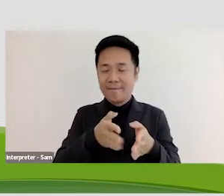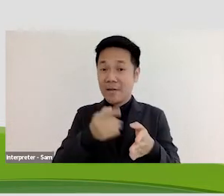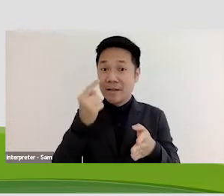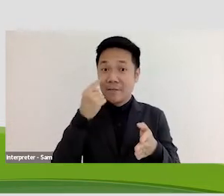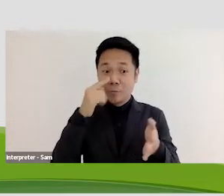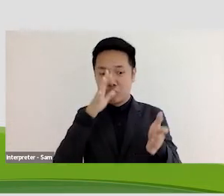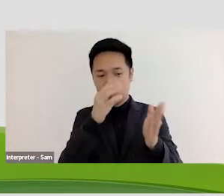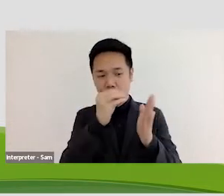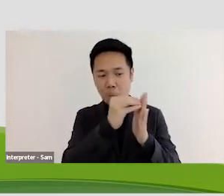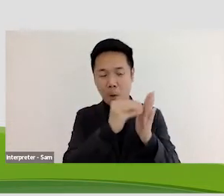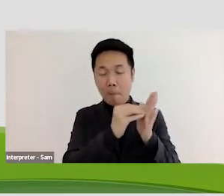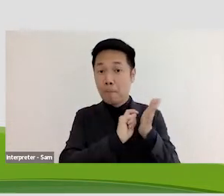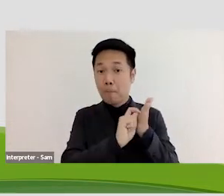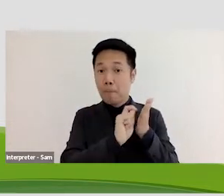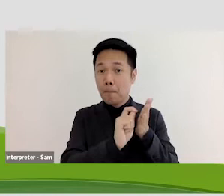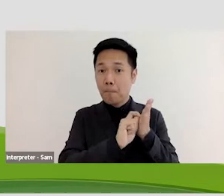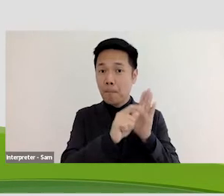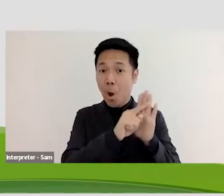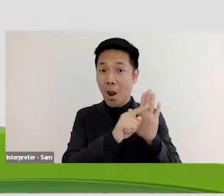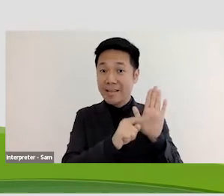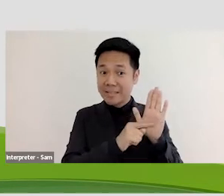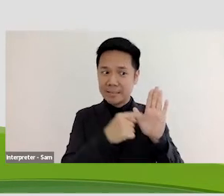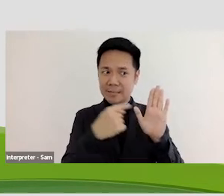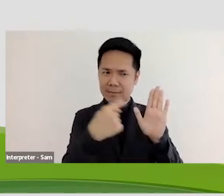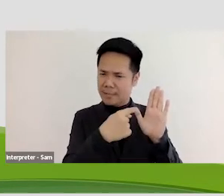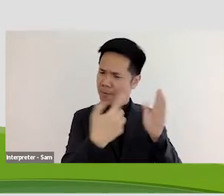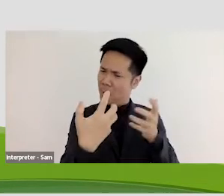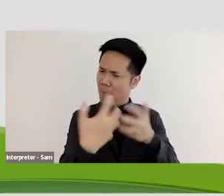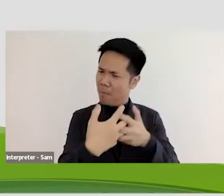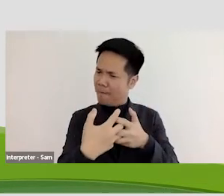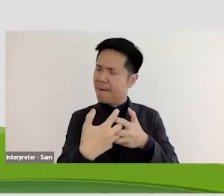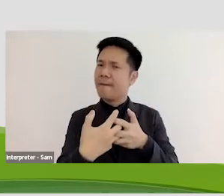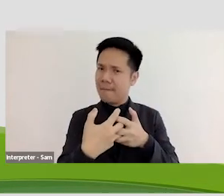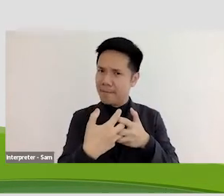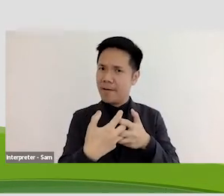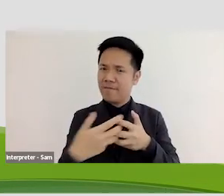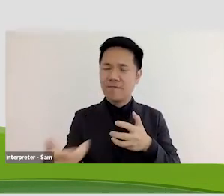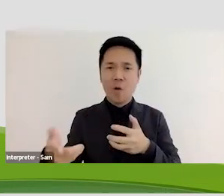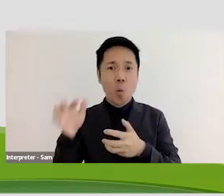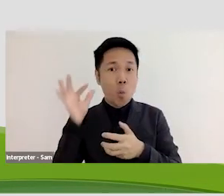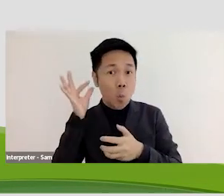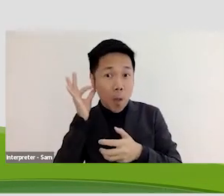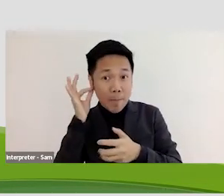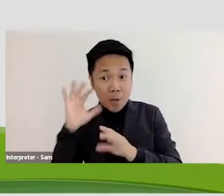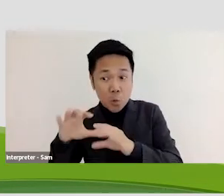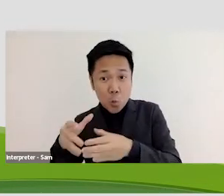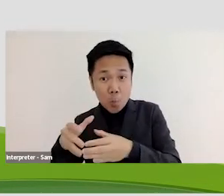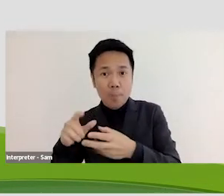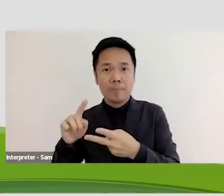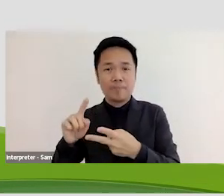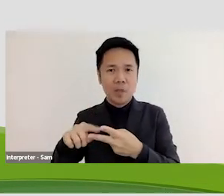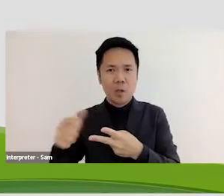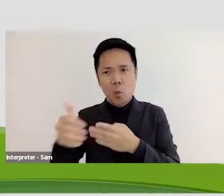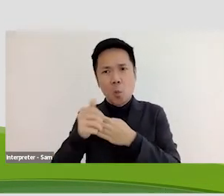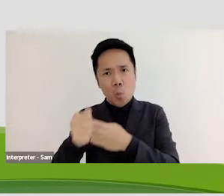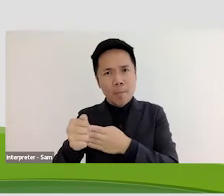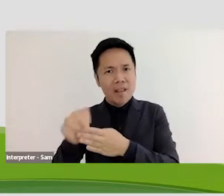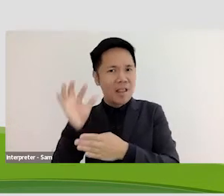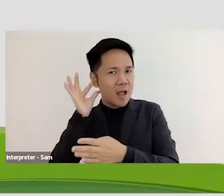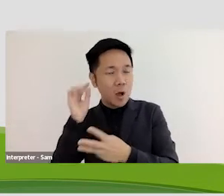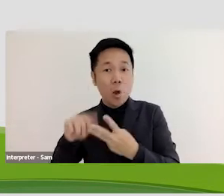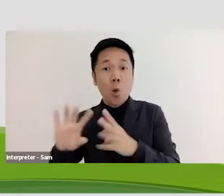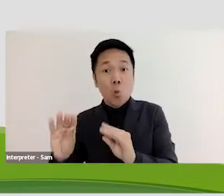process by guaranteeing meaningful and sustained engagement of feminist, women-led,